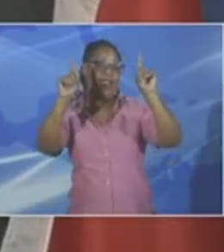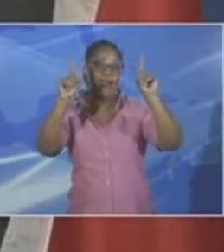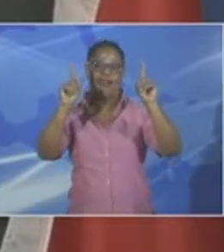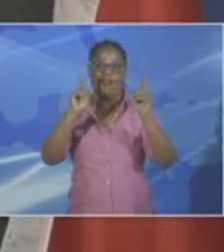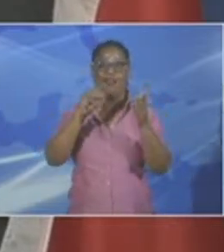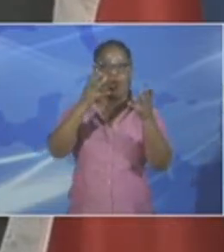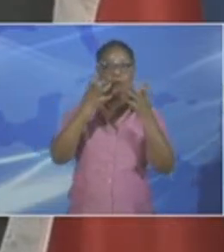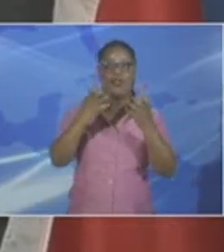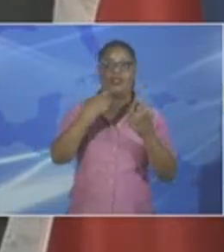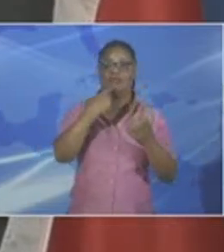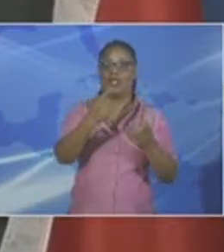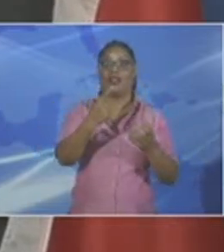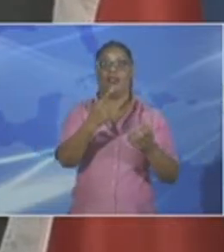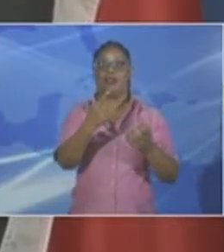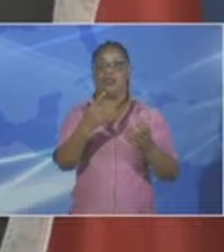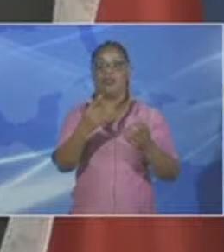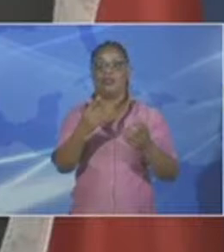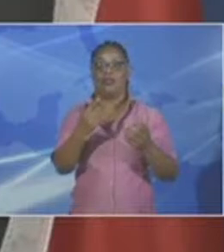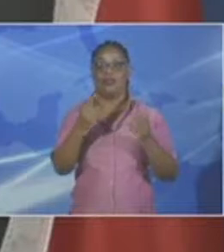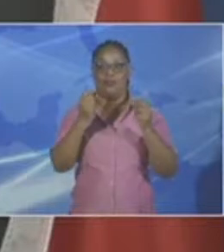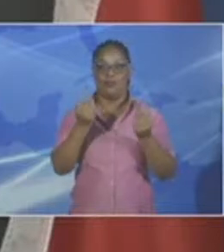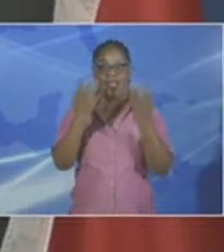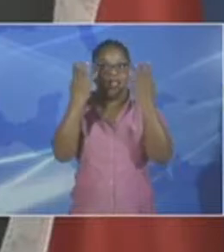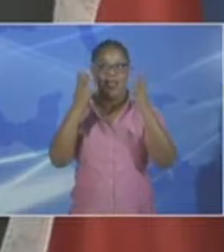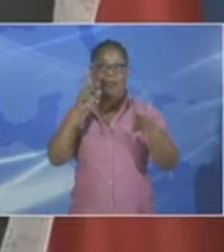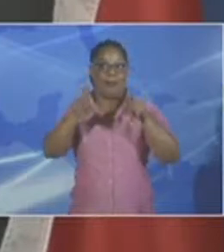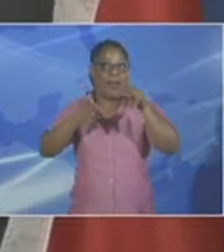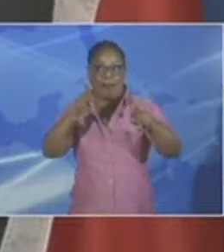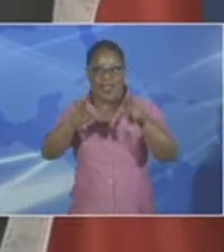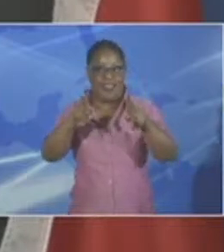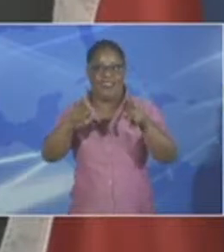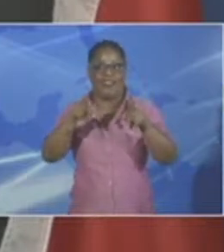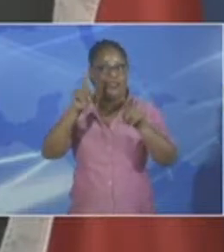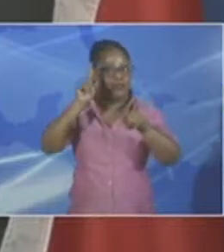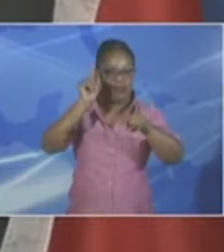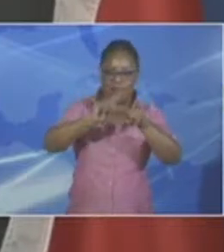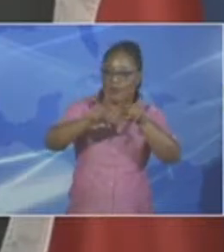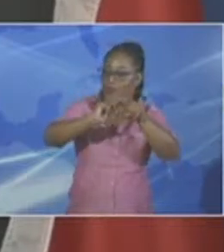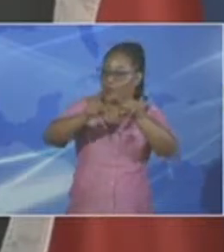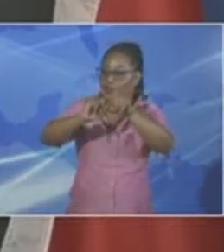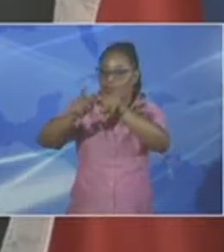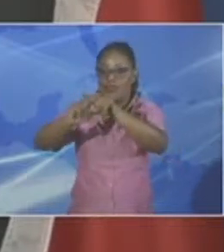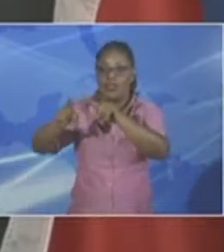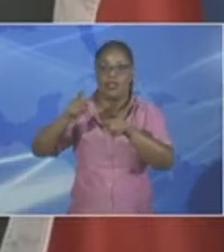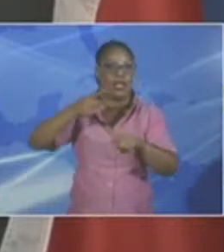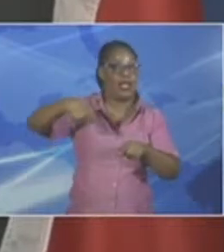people in very different places contributed to where we are.